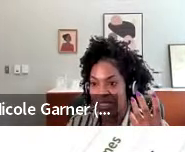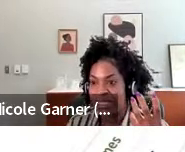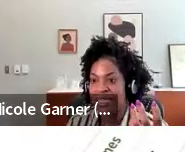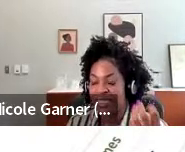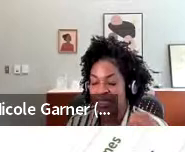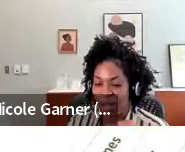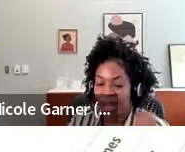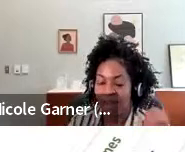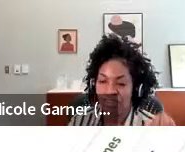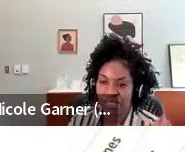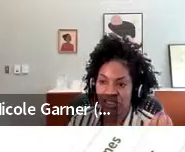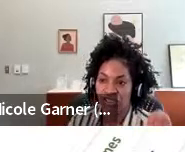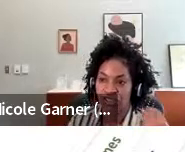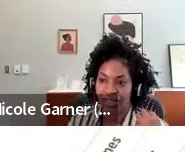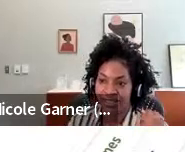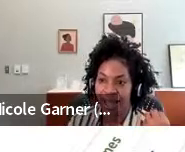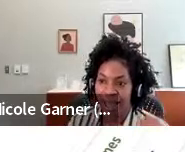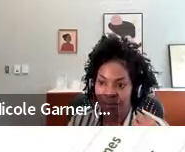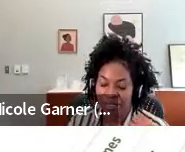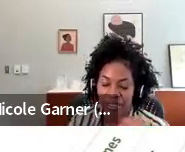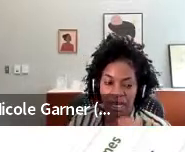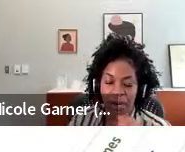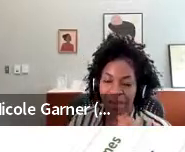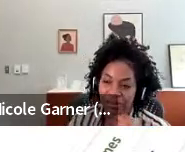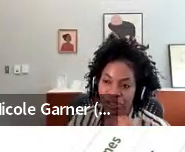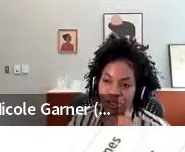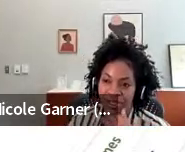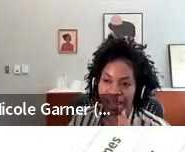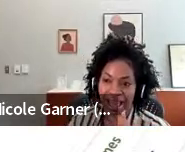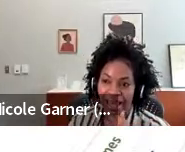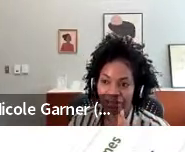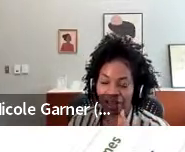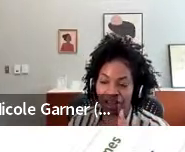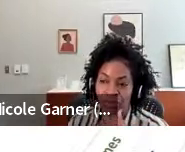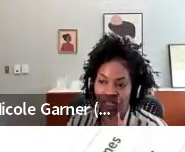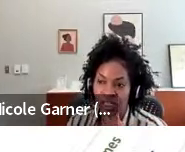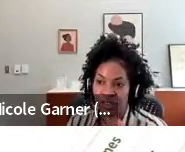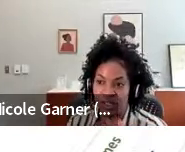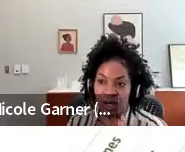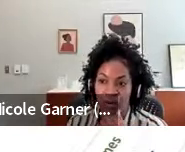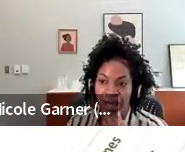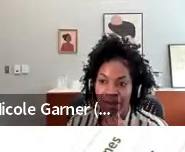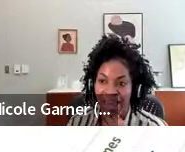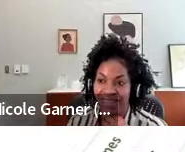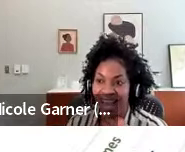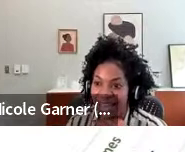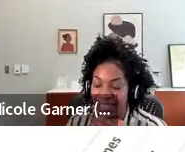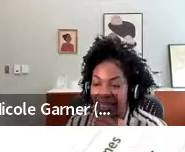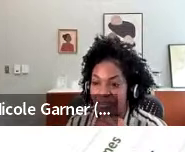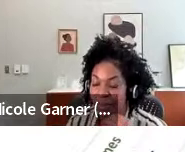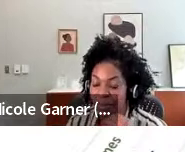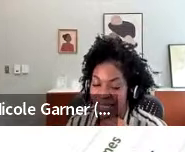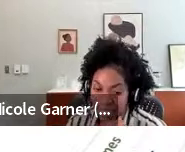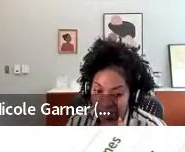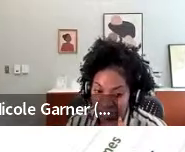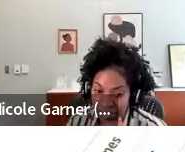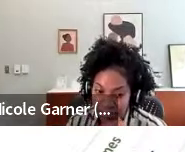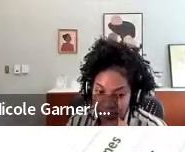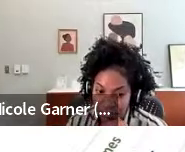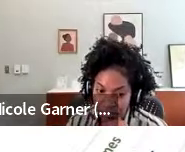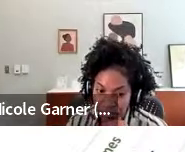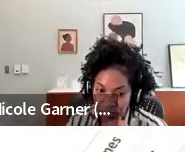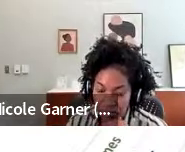there was a need and why conversations started to happen about 2.5, 3 years ago at the height of the